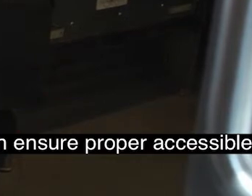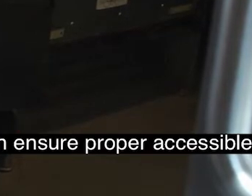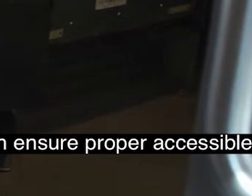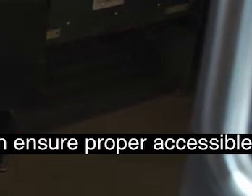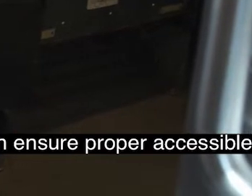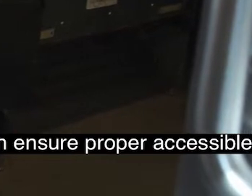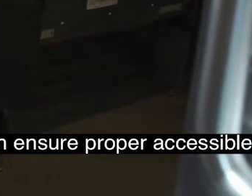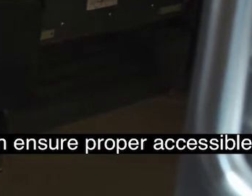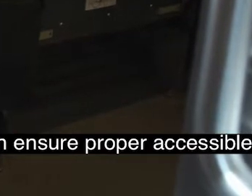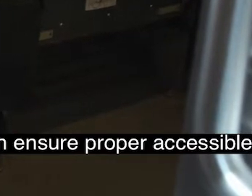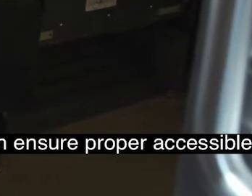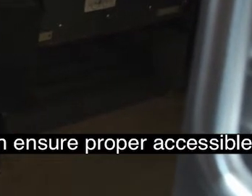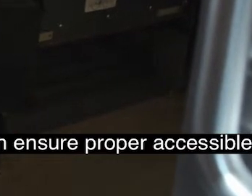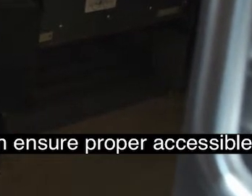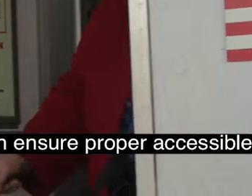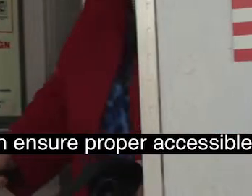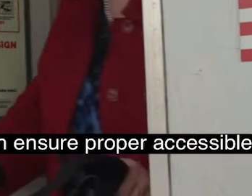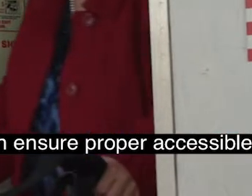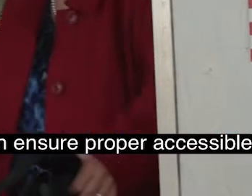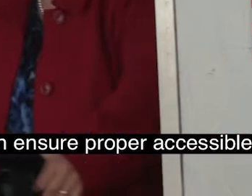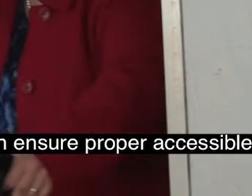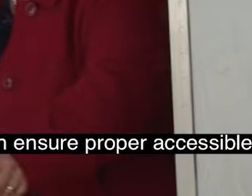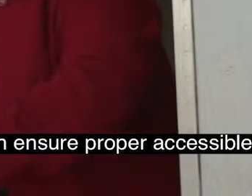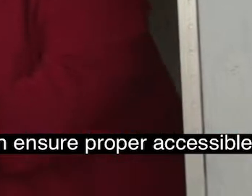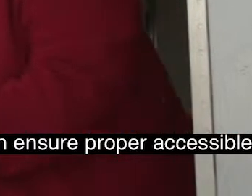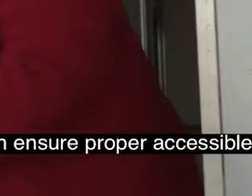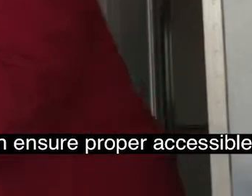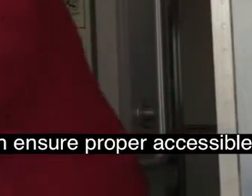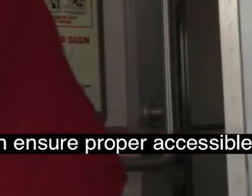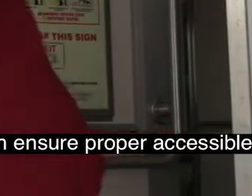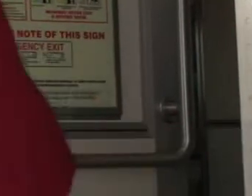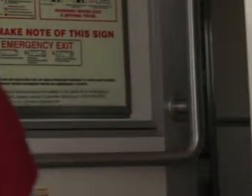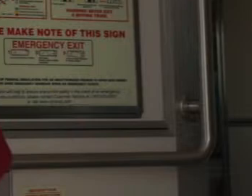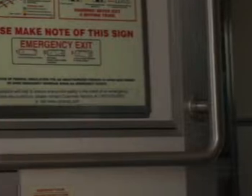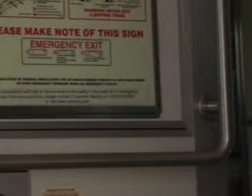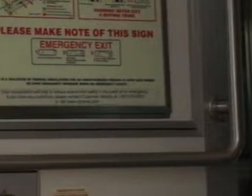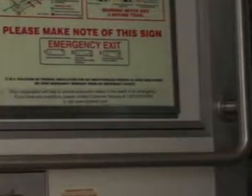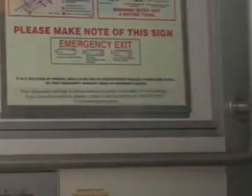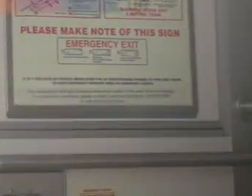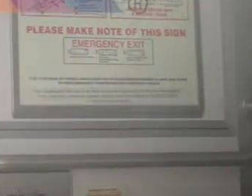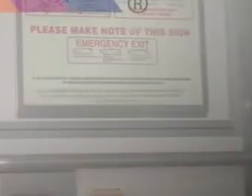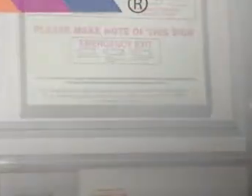you're going so they can ensure proper accessible services are made available.